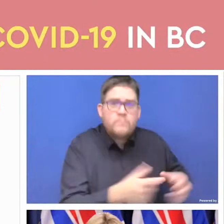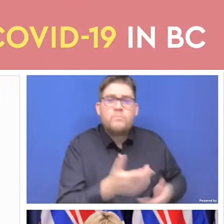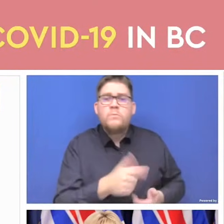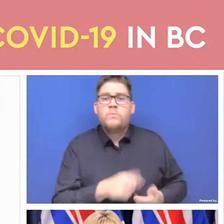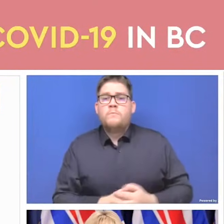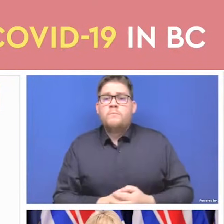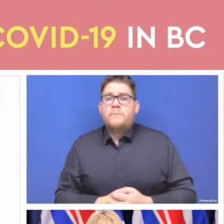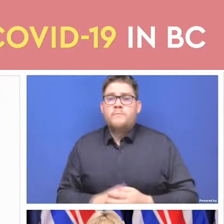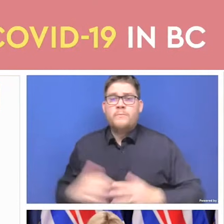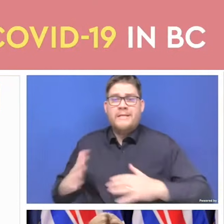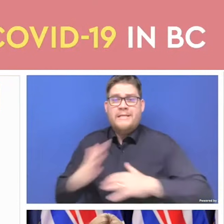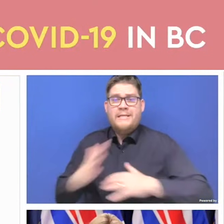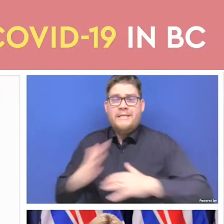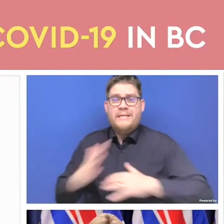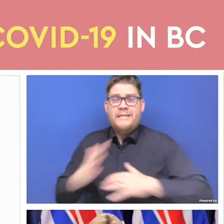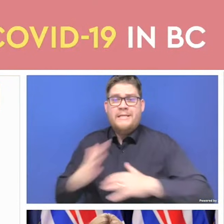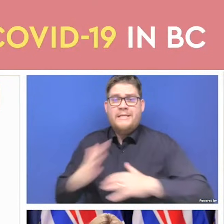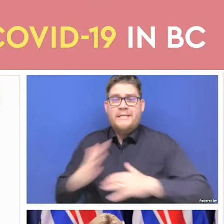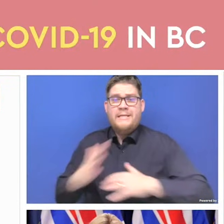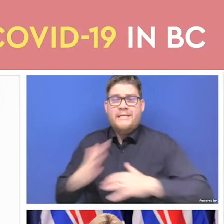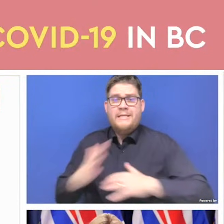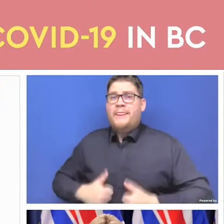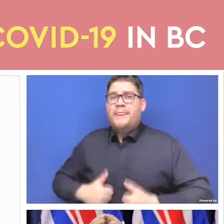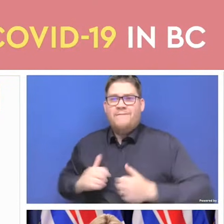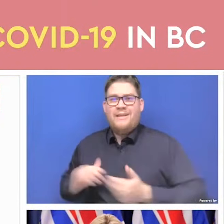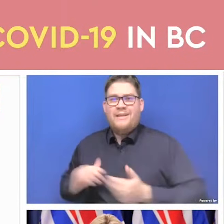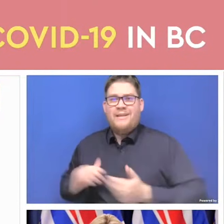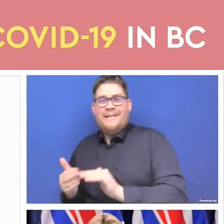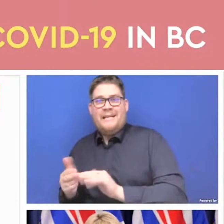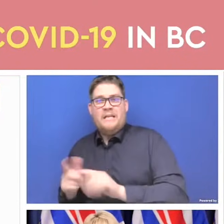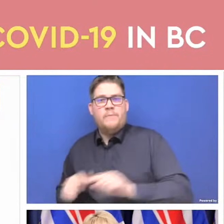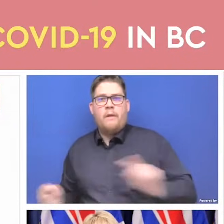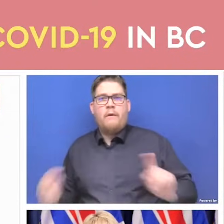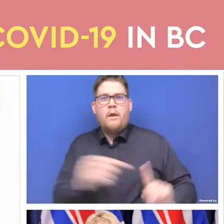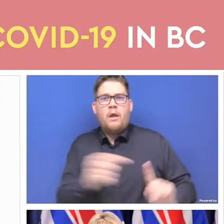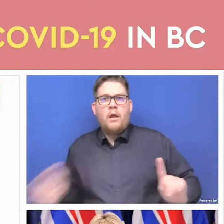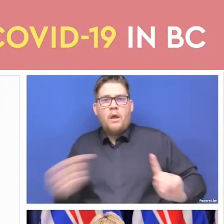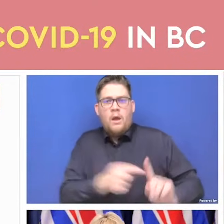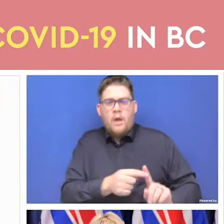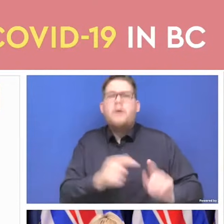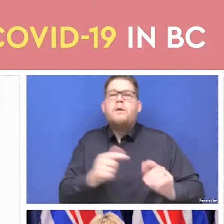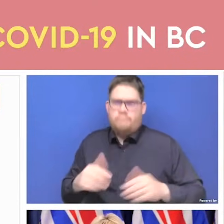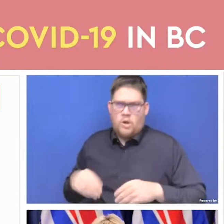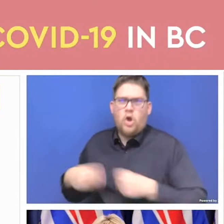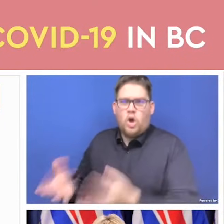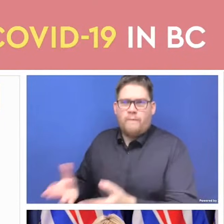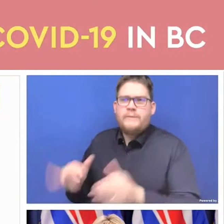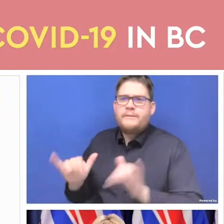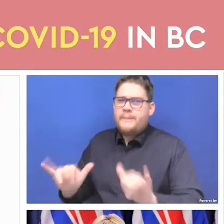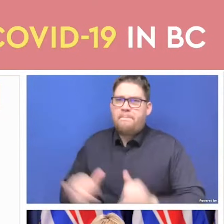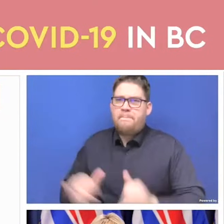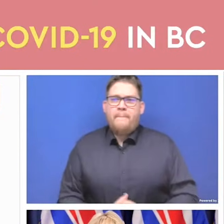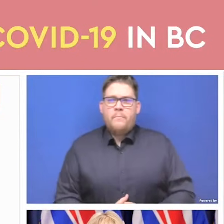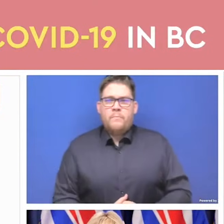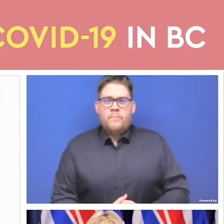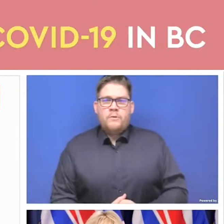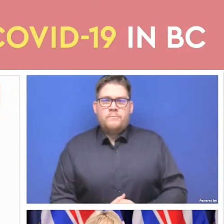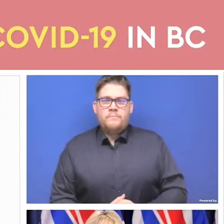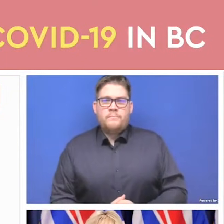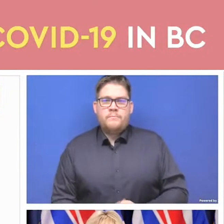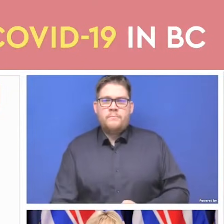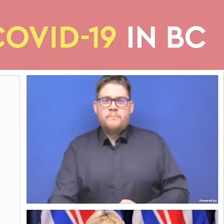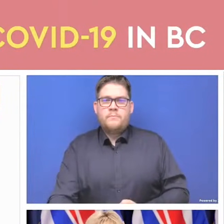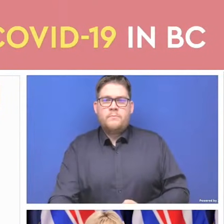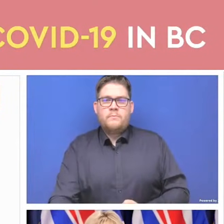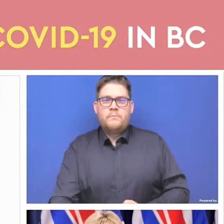who had a shorter interval between doses and those who are most at risk. The other group that we will be including in that are the